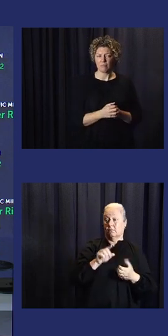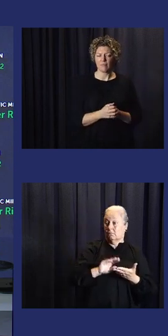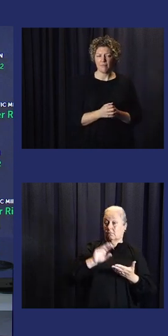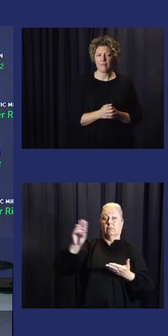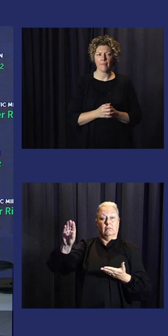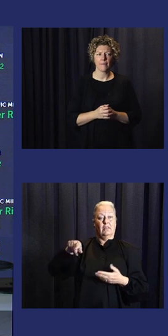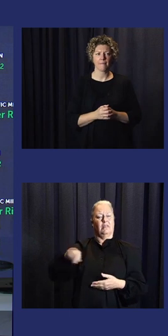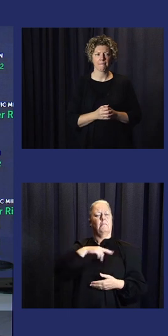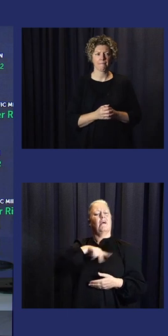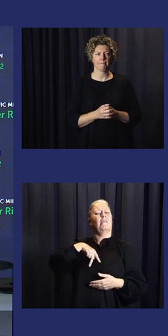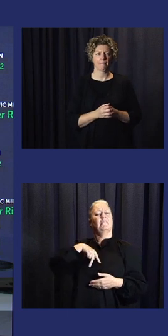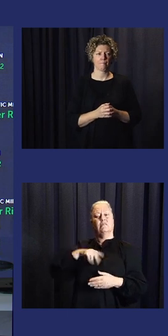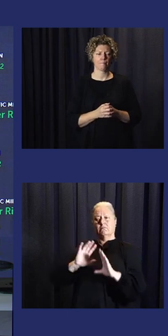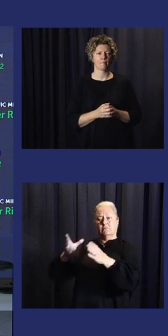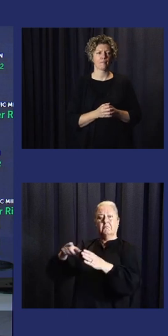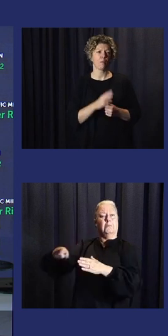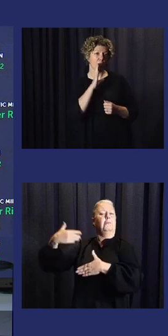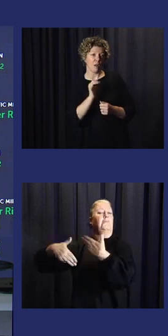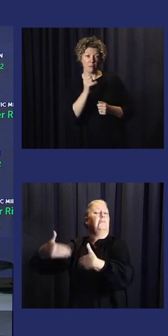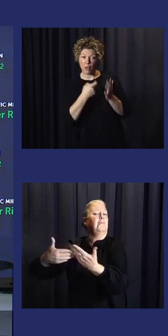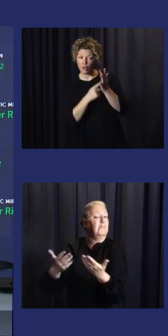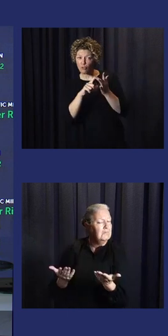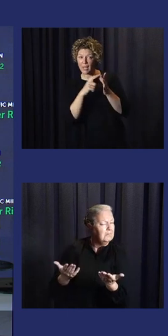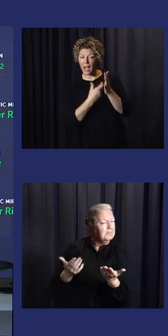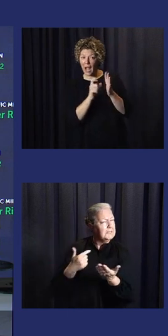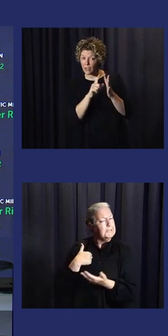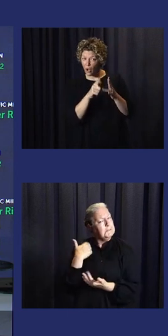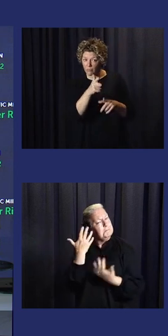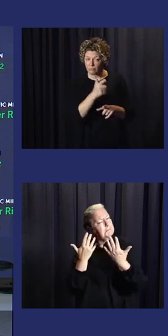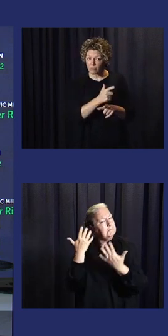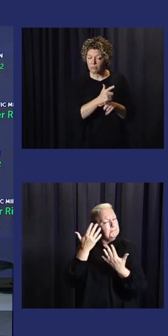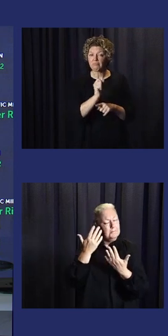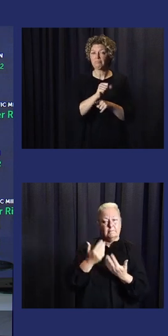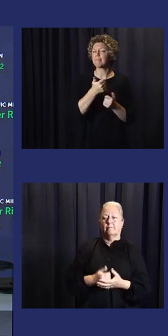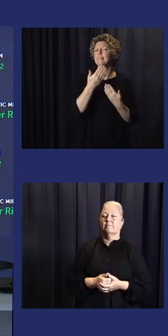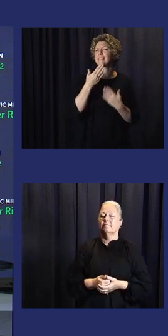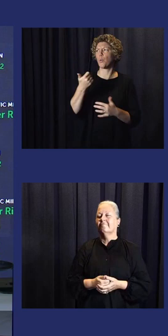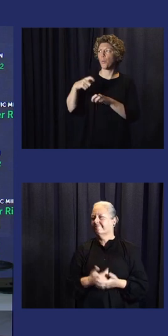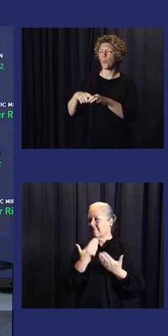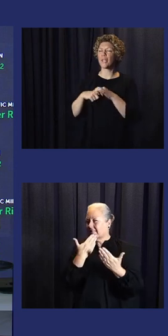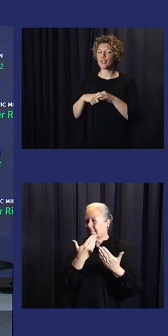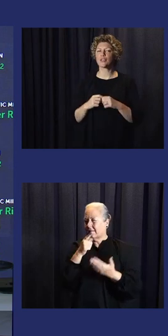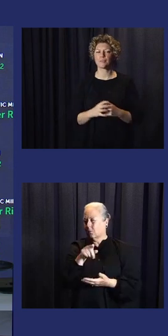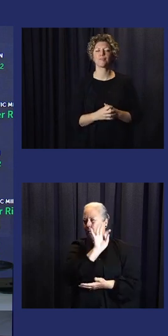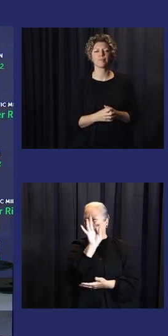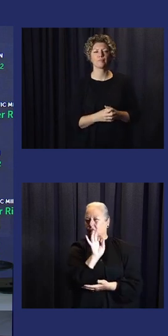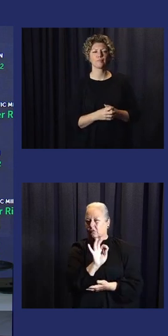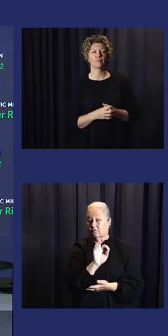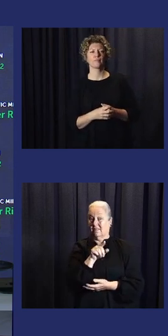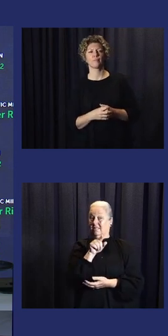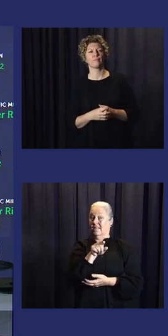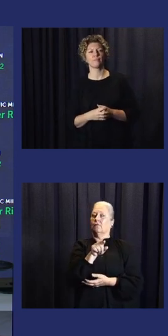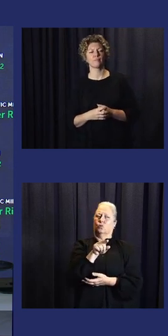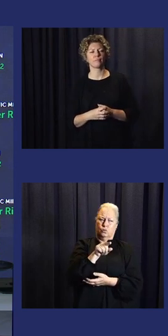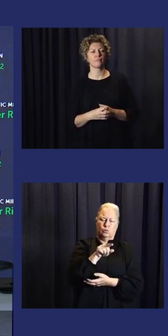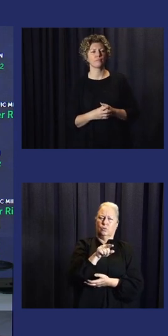Perhaps we could first turn to you, Ricardo, to answer that one. Sure, and thank you very much for that question, which I believe it's very